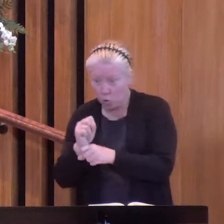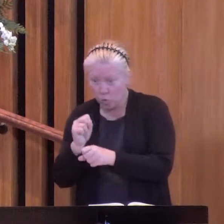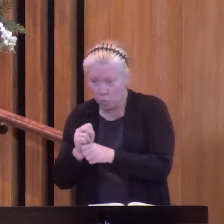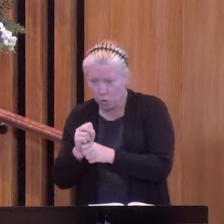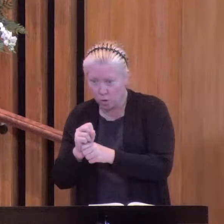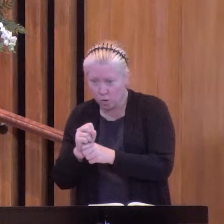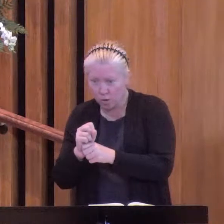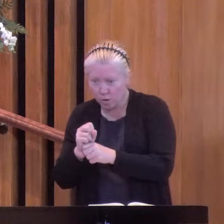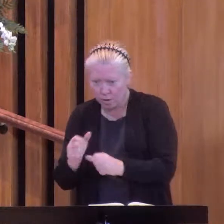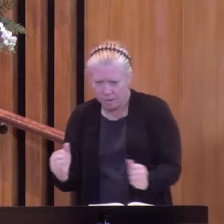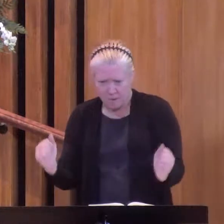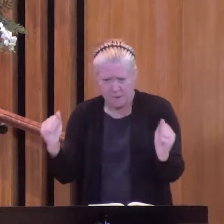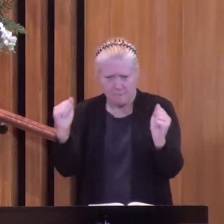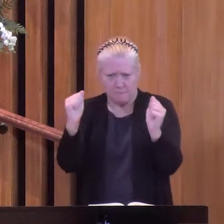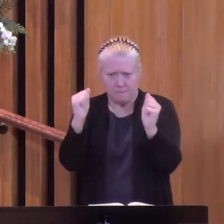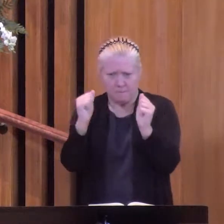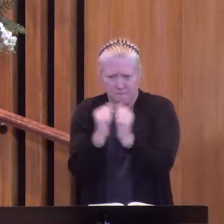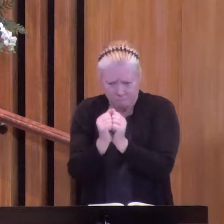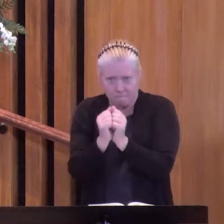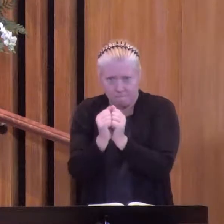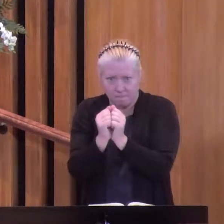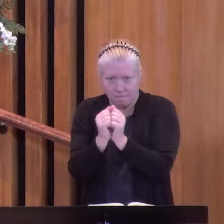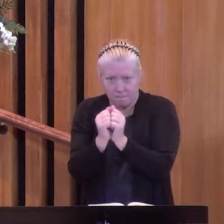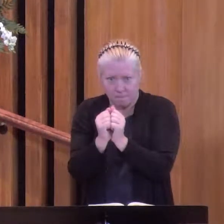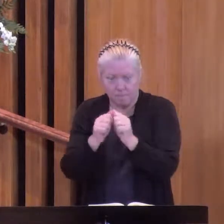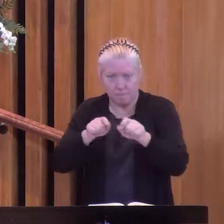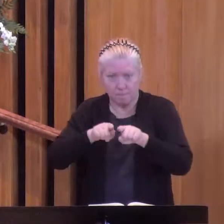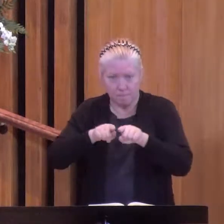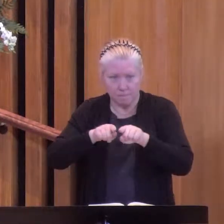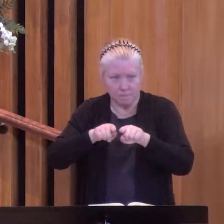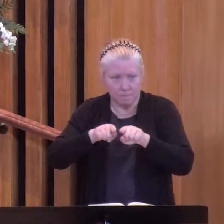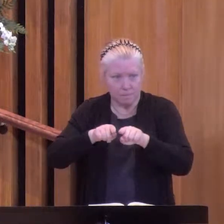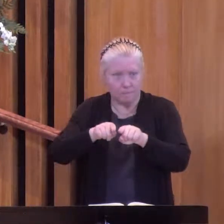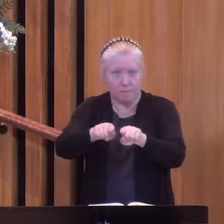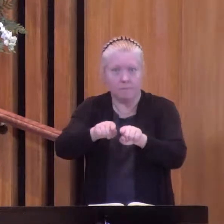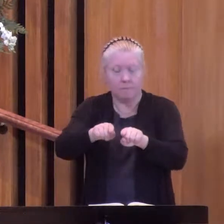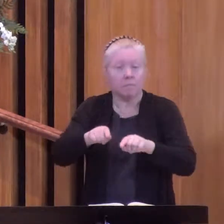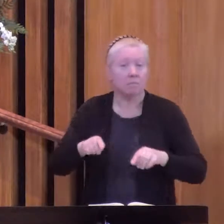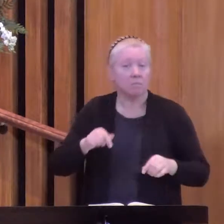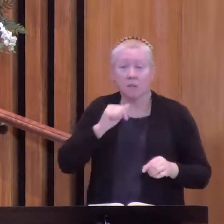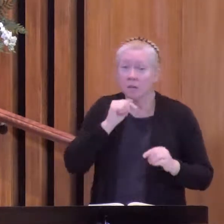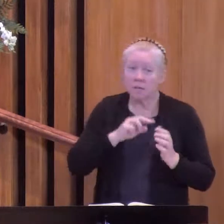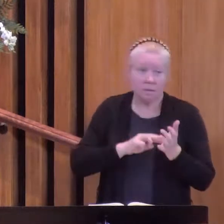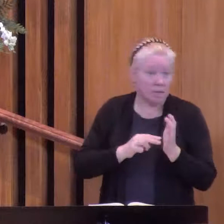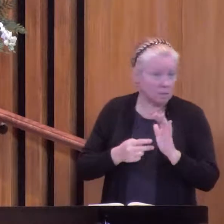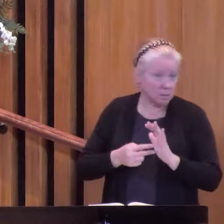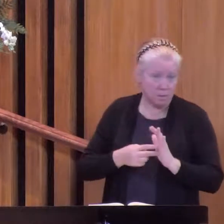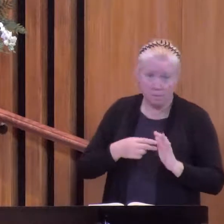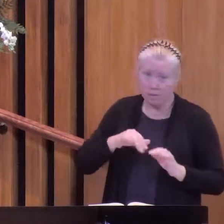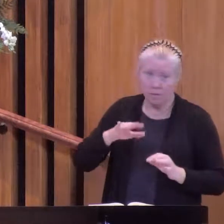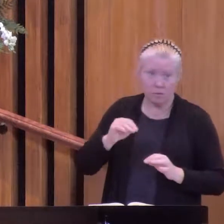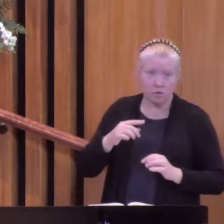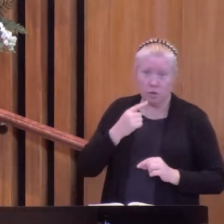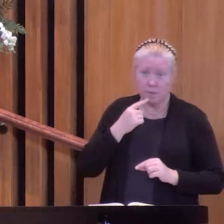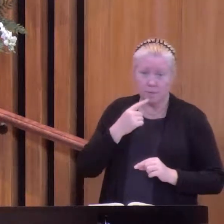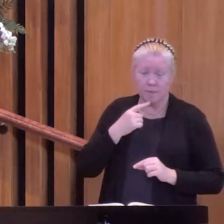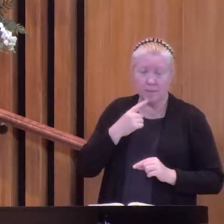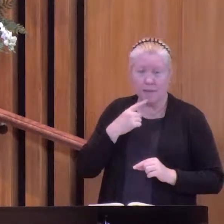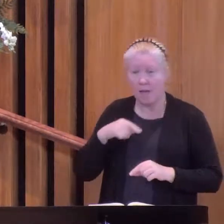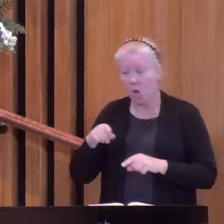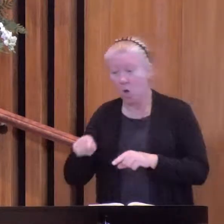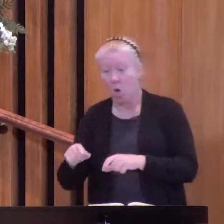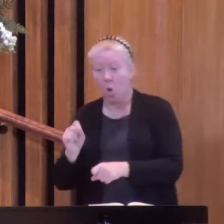never make the mistake in misinterpreting that James is calling people to